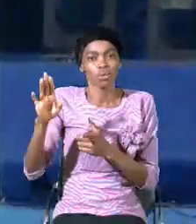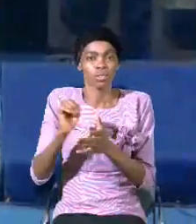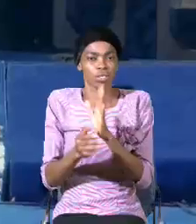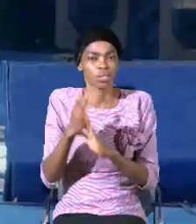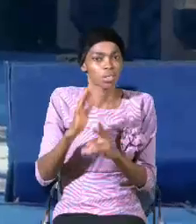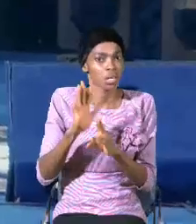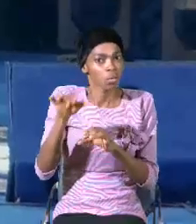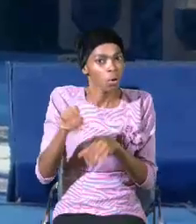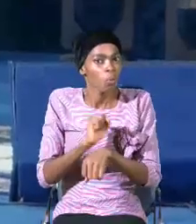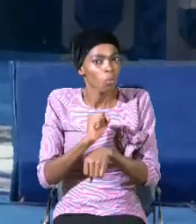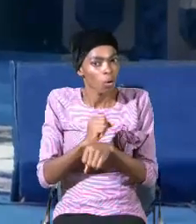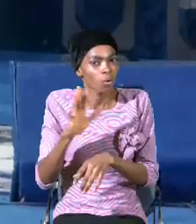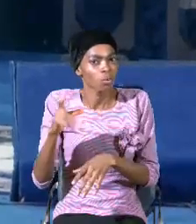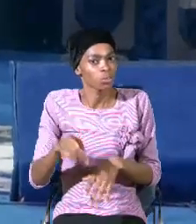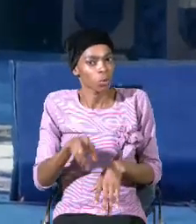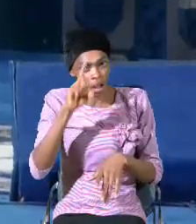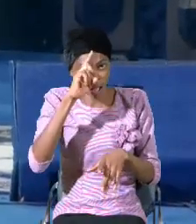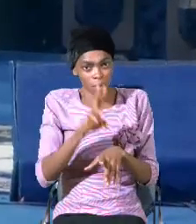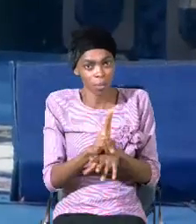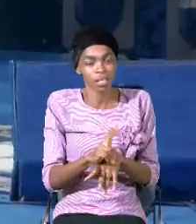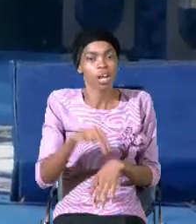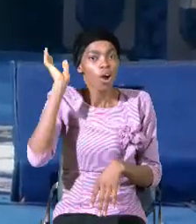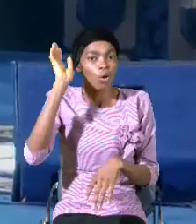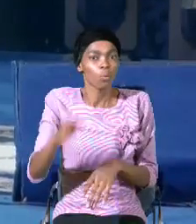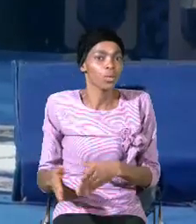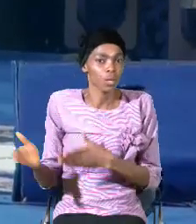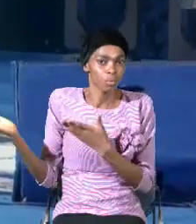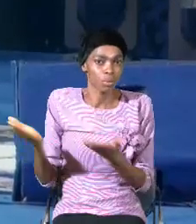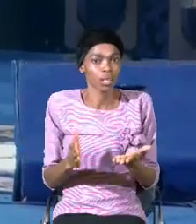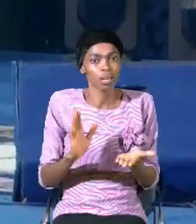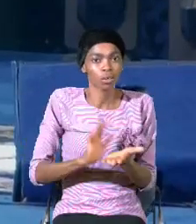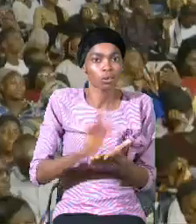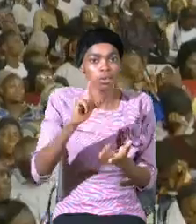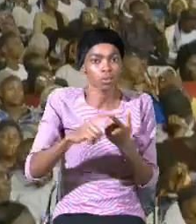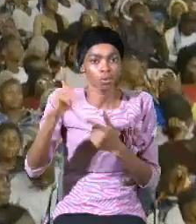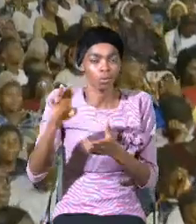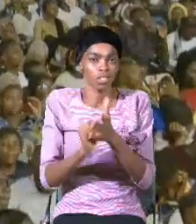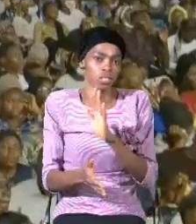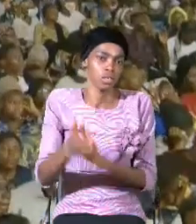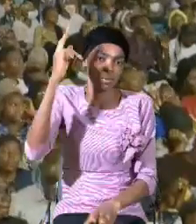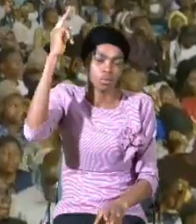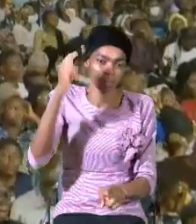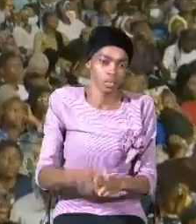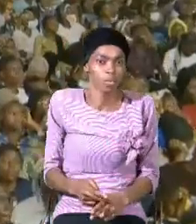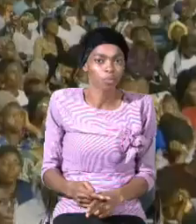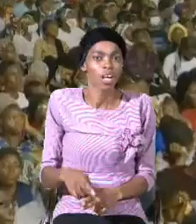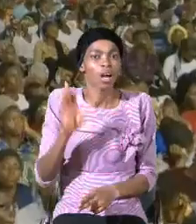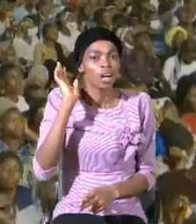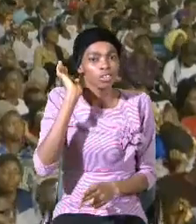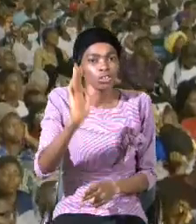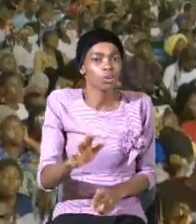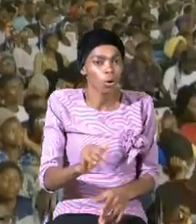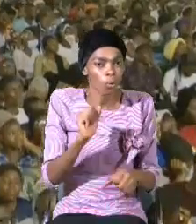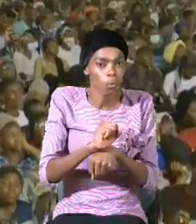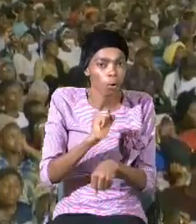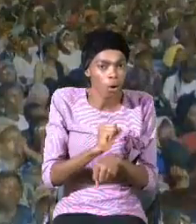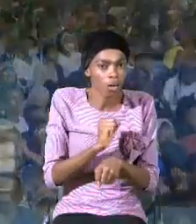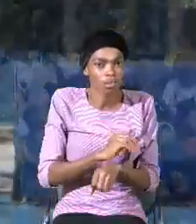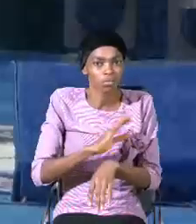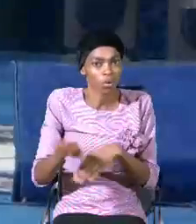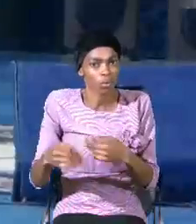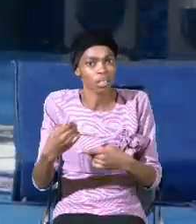everything you do will bring glory to God in Jesus' name. Your inventions will bring glory to